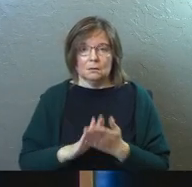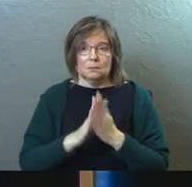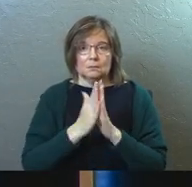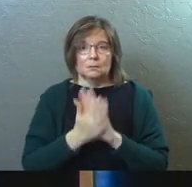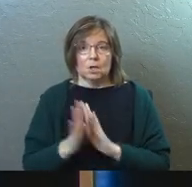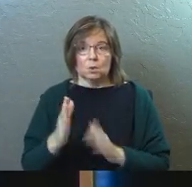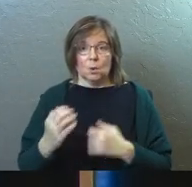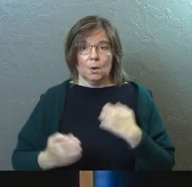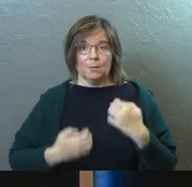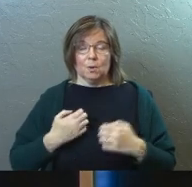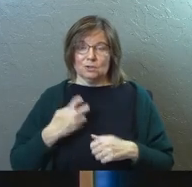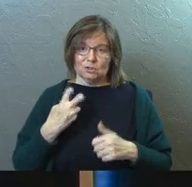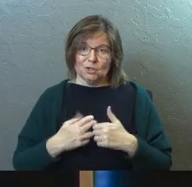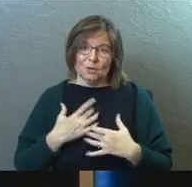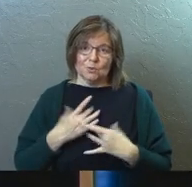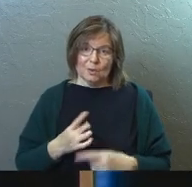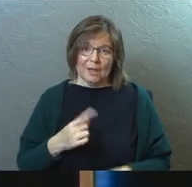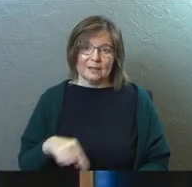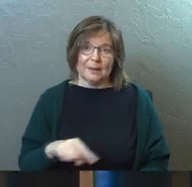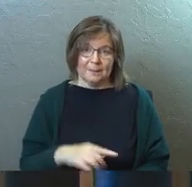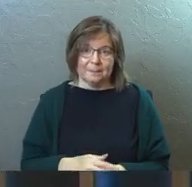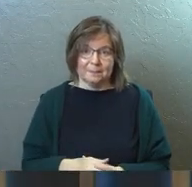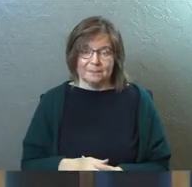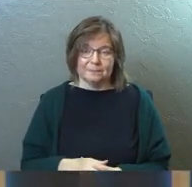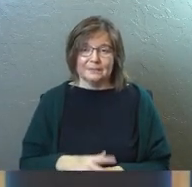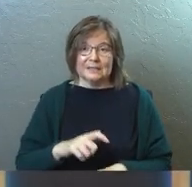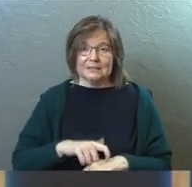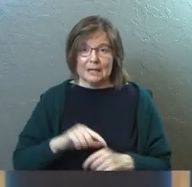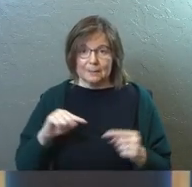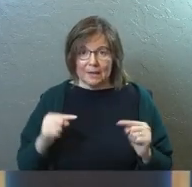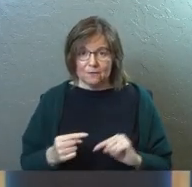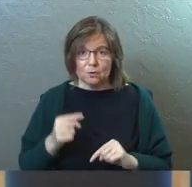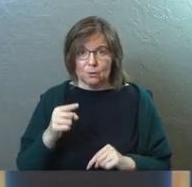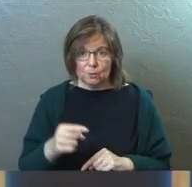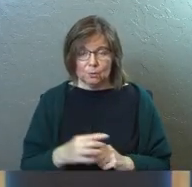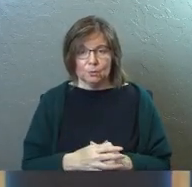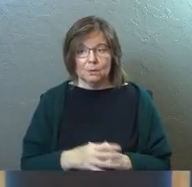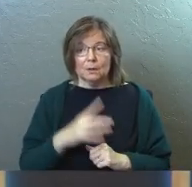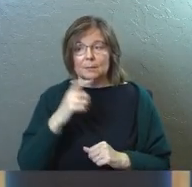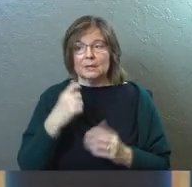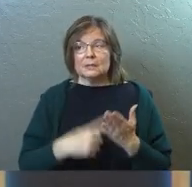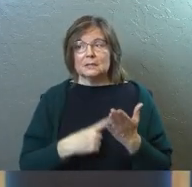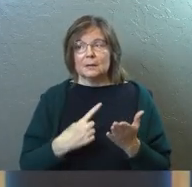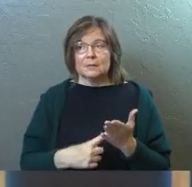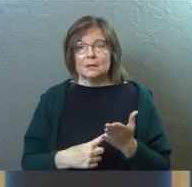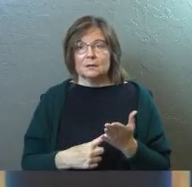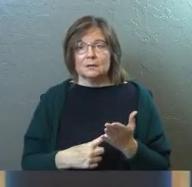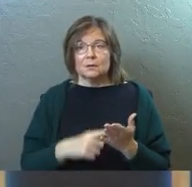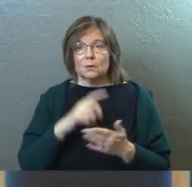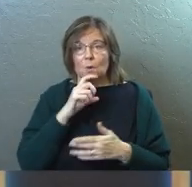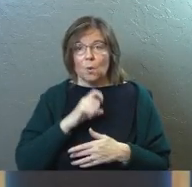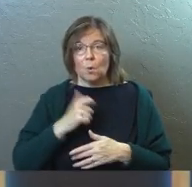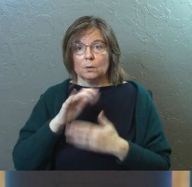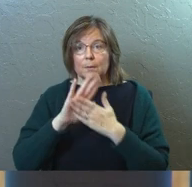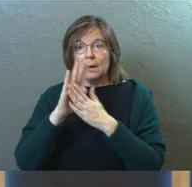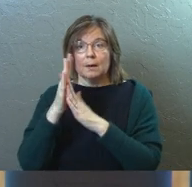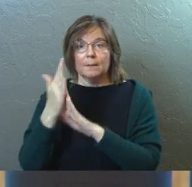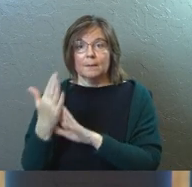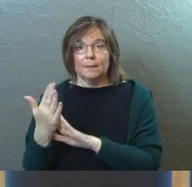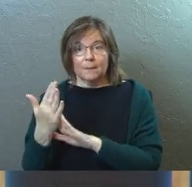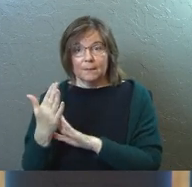over into your emotions. It's hard to like them. Times they've hurt you. Because sometimes the older that they